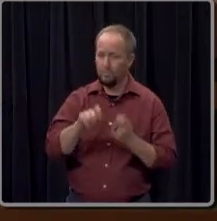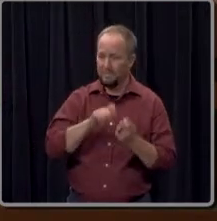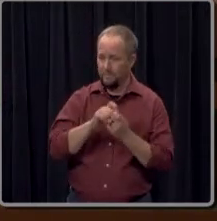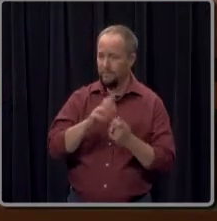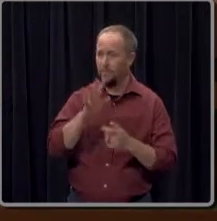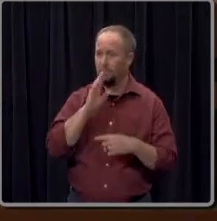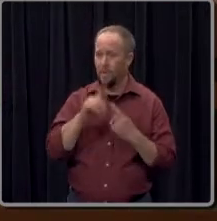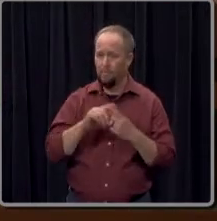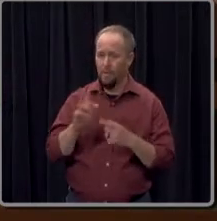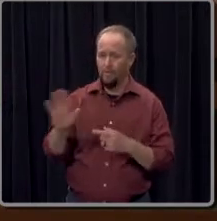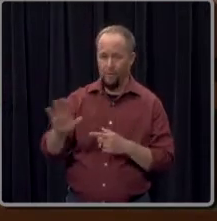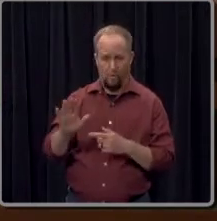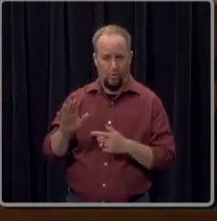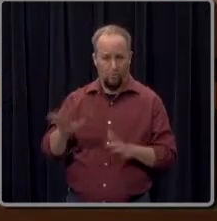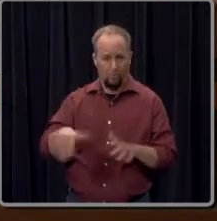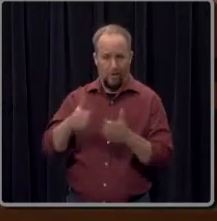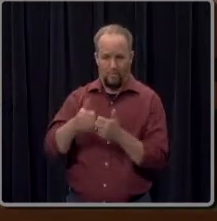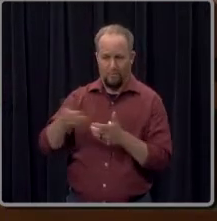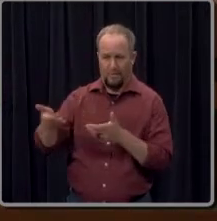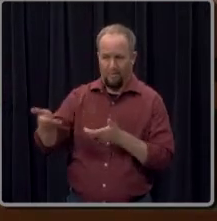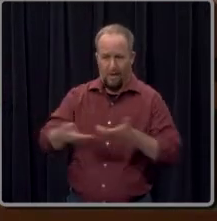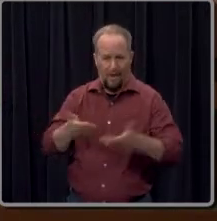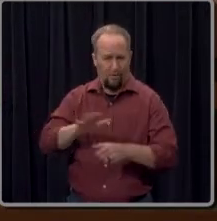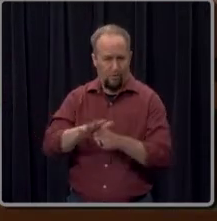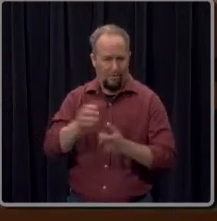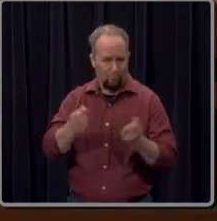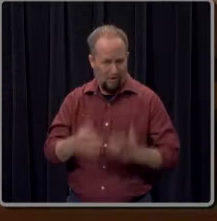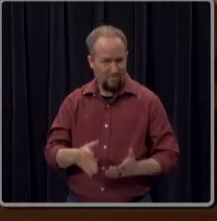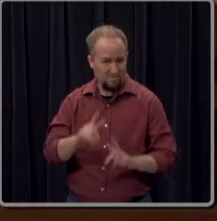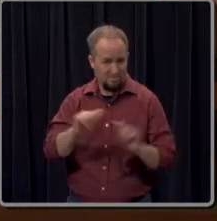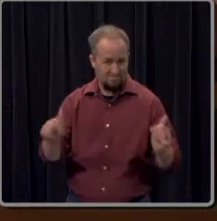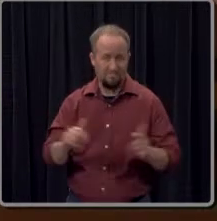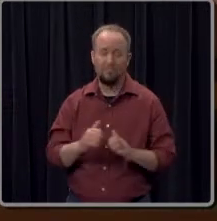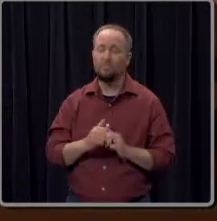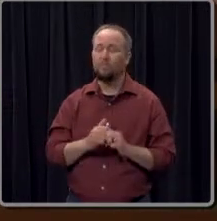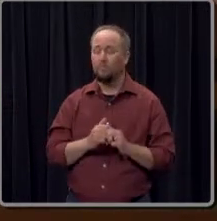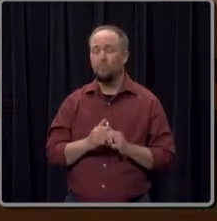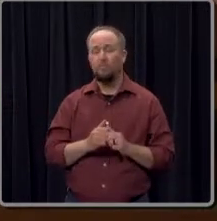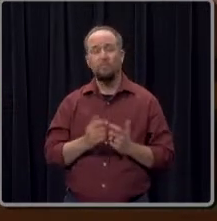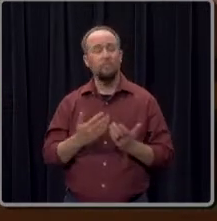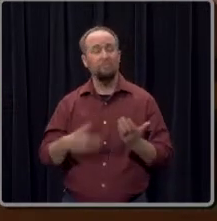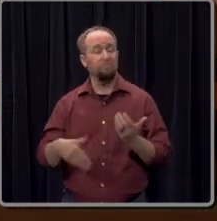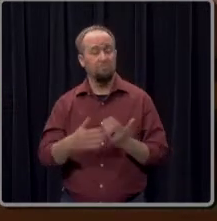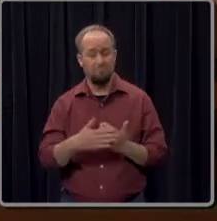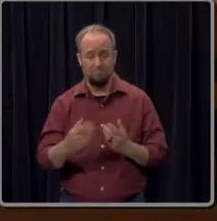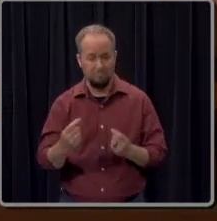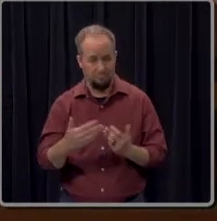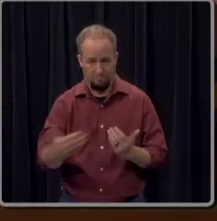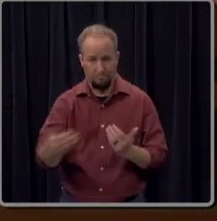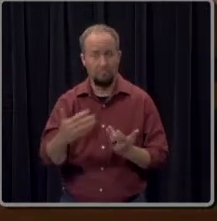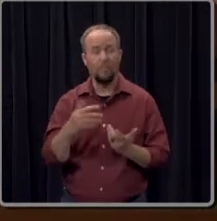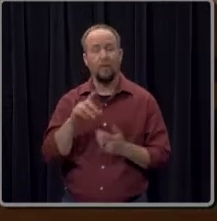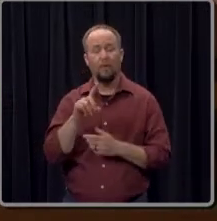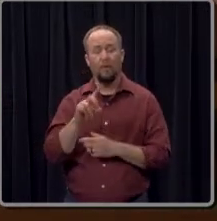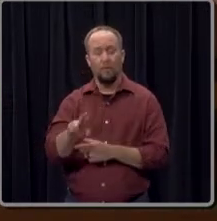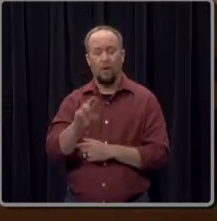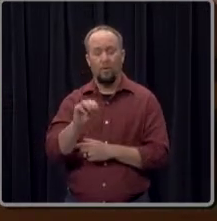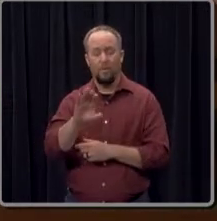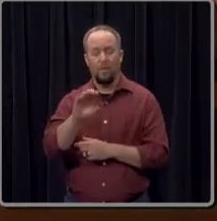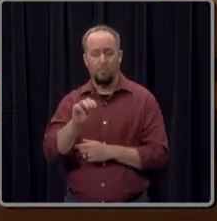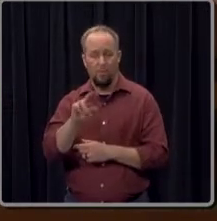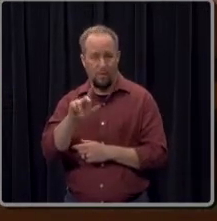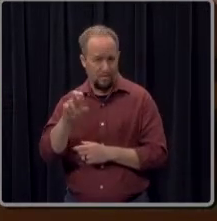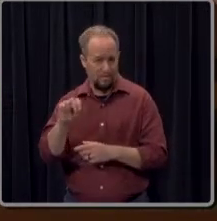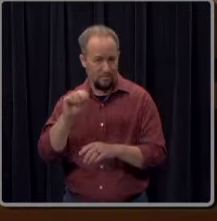talk about the staffing challenges and the things that they've done with that as well. In terms of next steps, Dr. McMullen tonight's going to walk through the list of